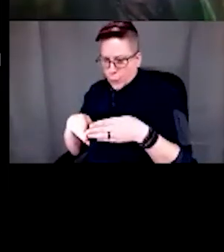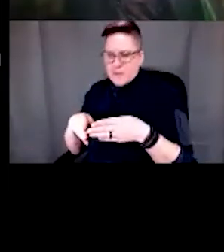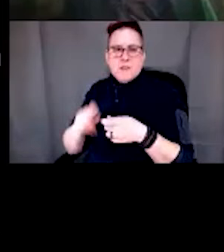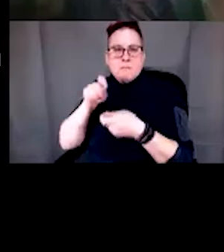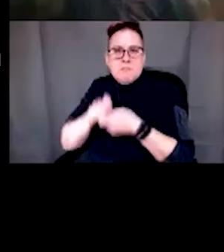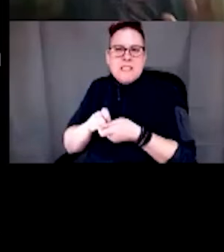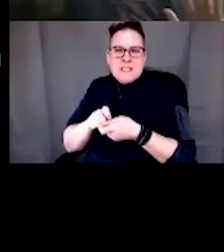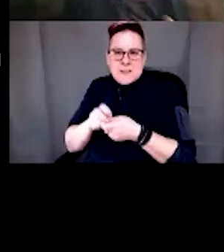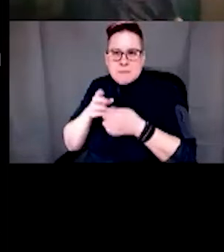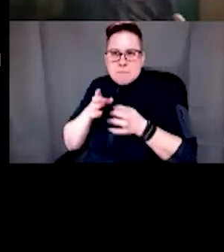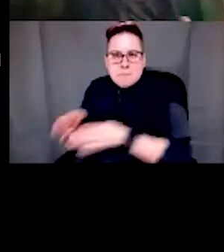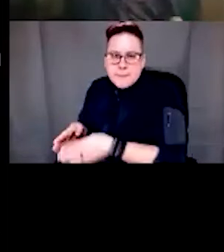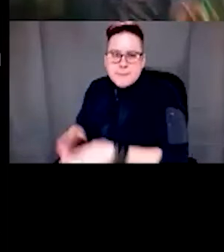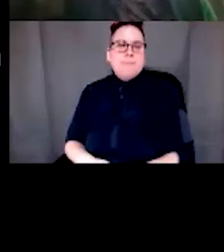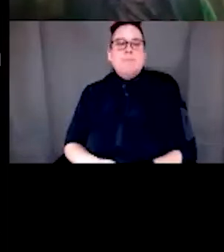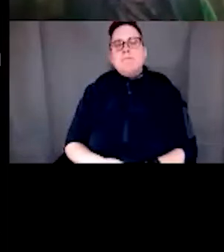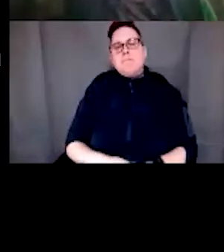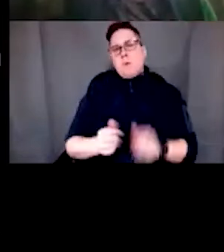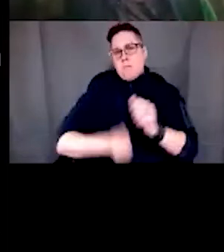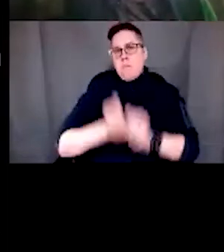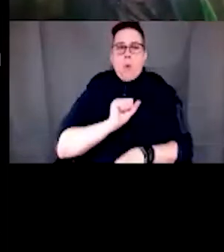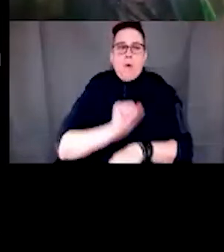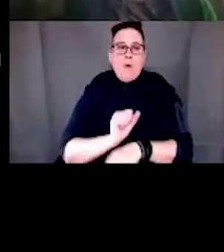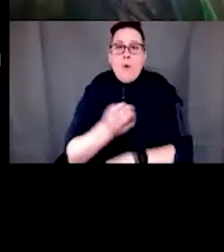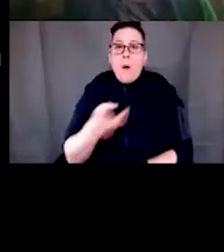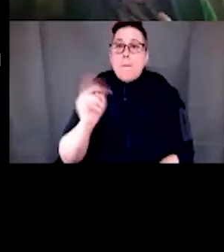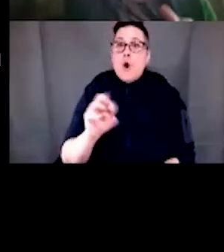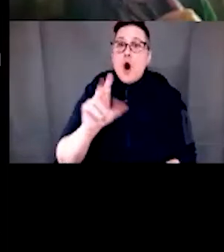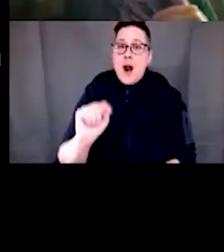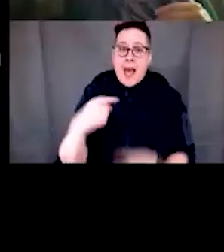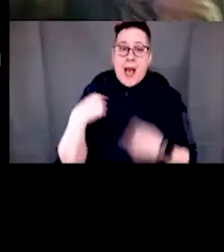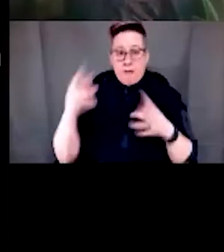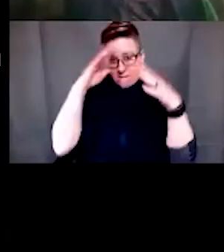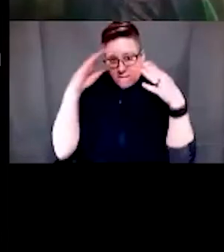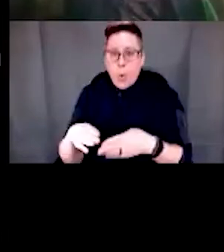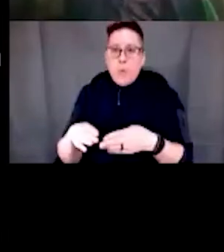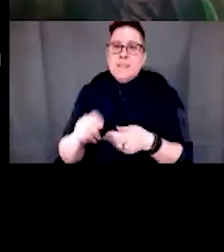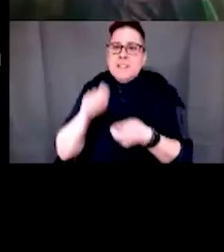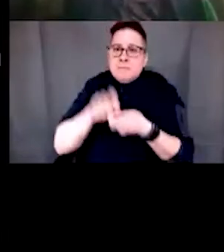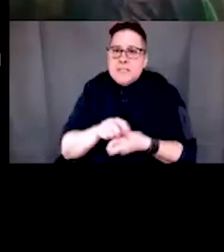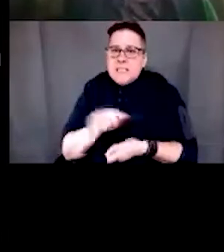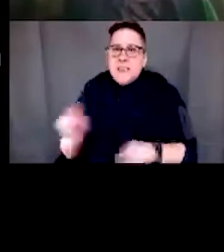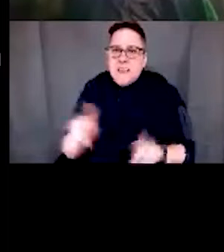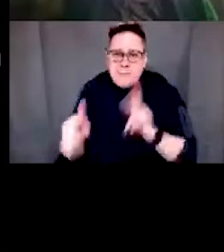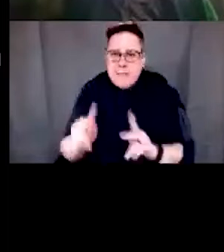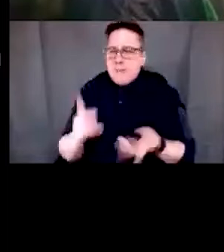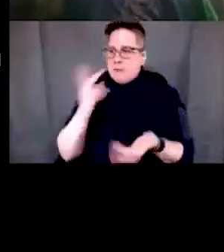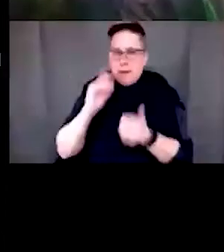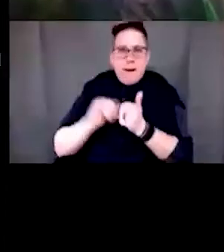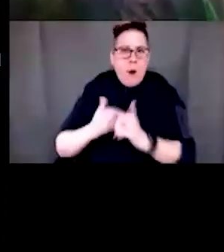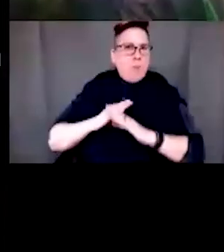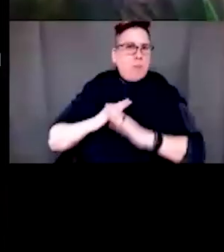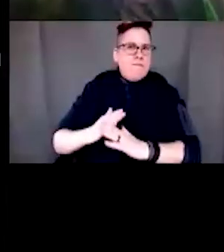individuals. And that's where most of the work on burnout has been, on looking at how do we prevent that